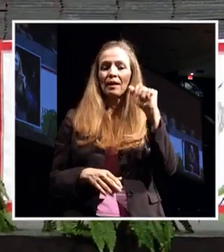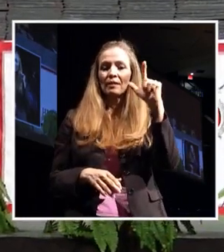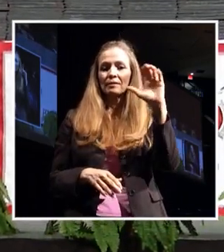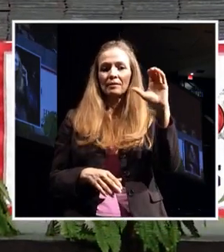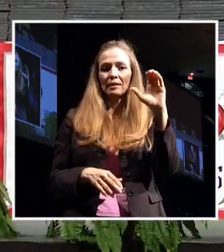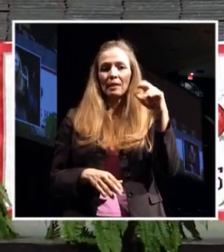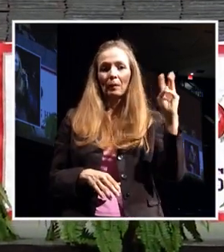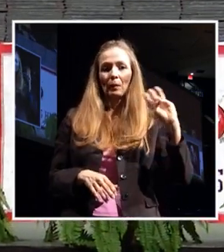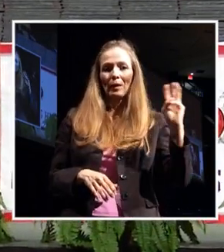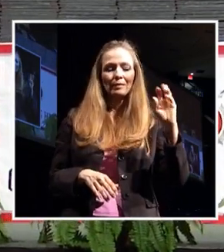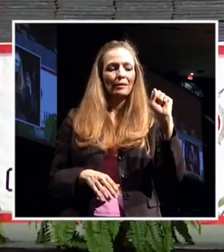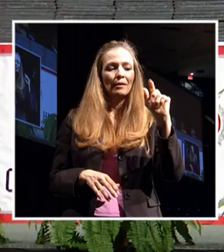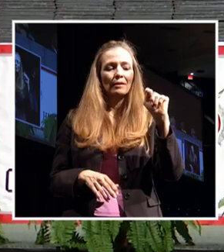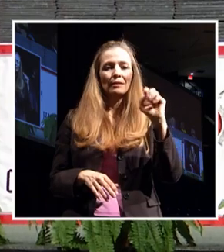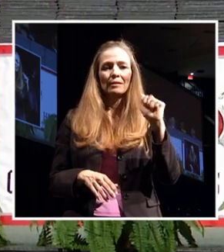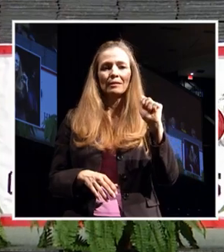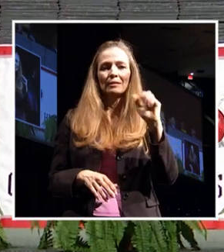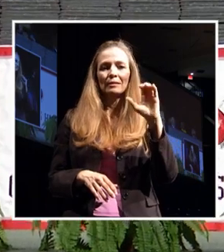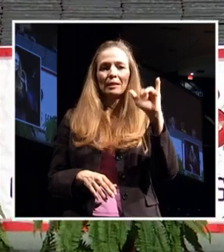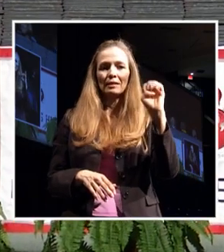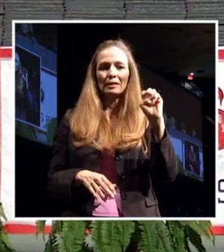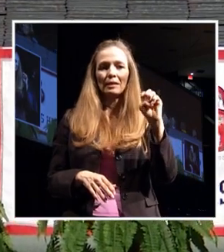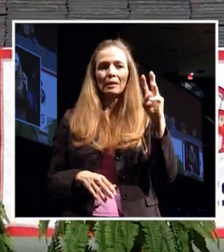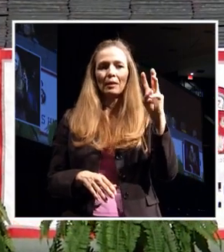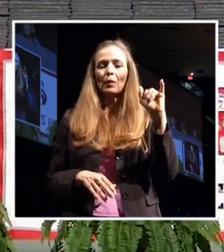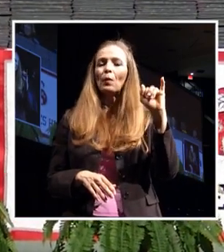And from ALC West, Stacy Wickey.